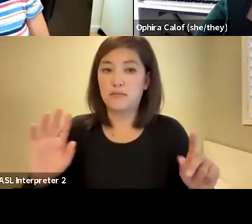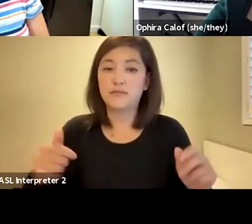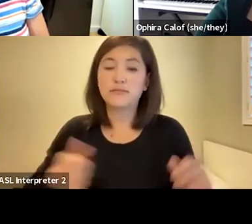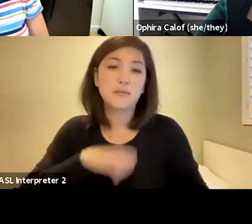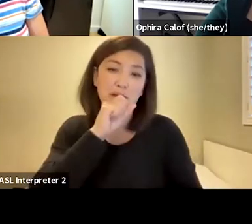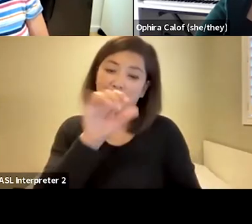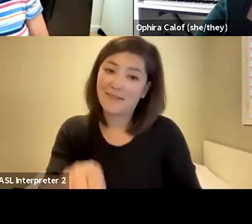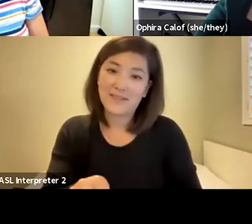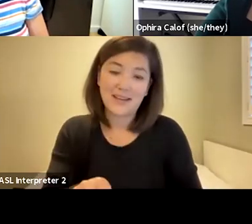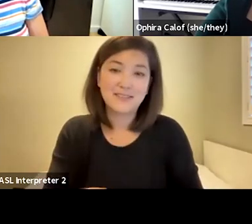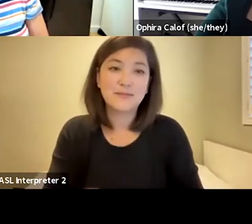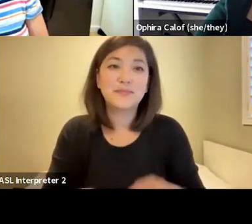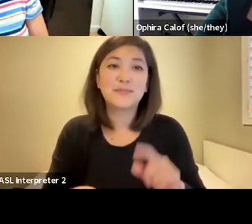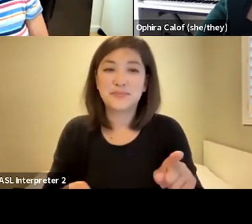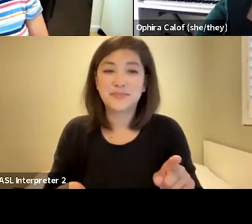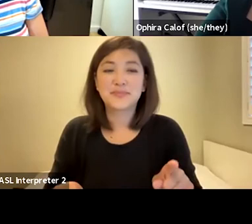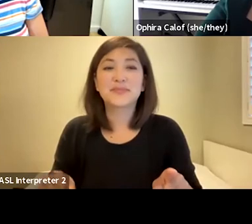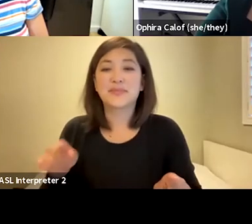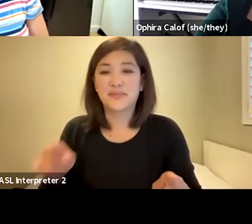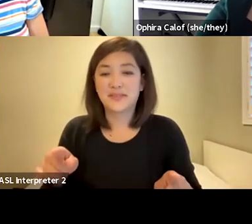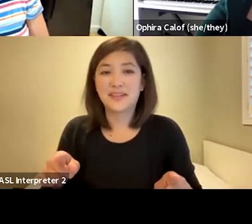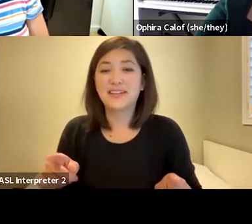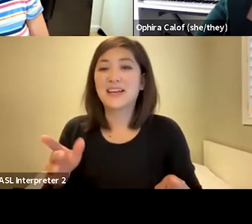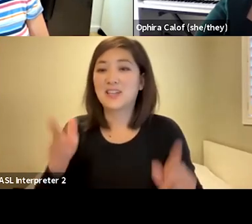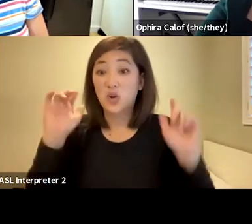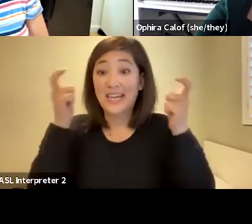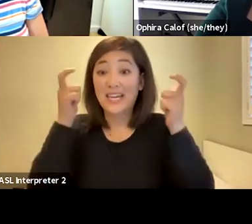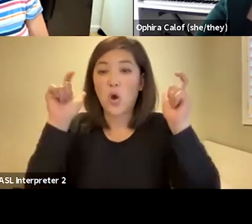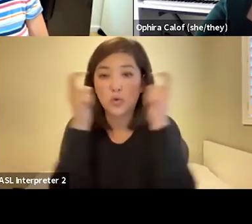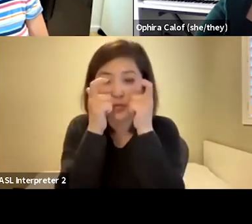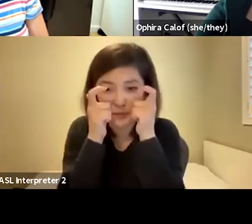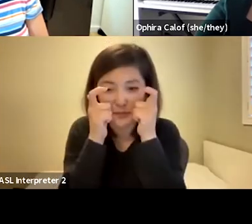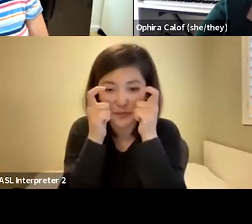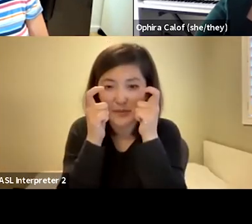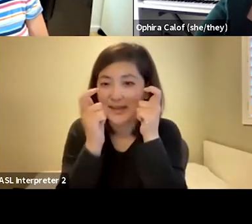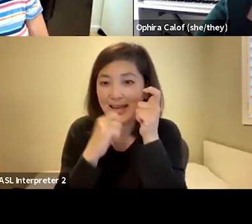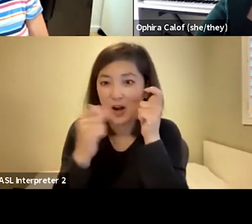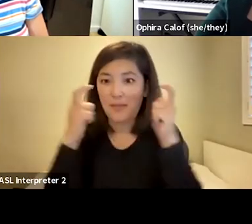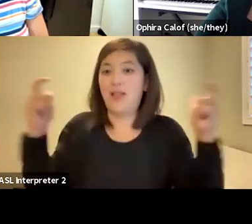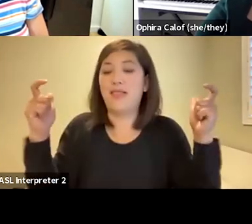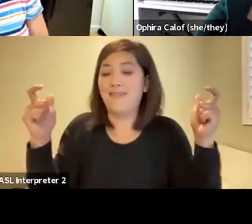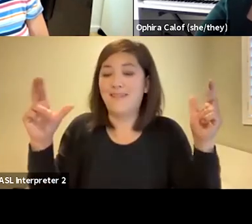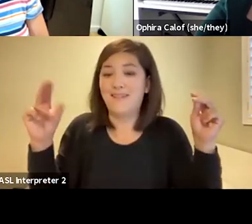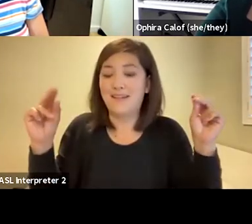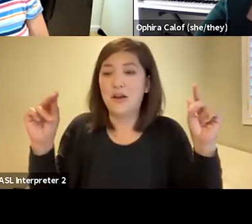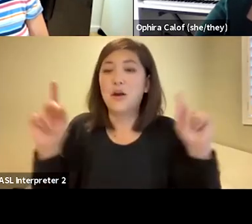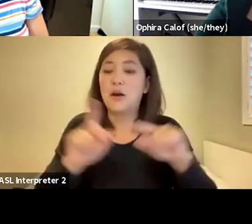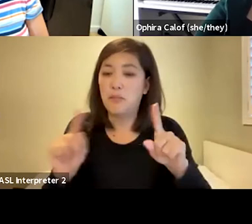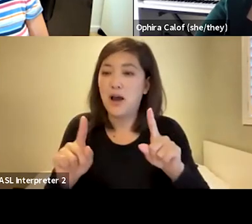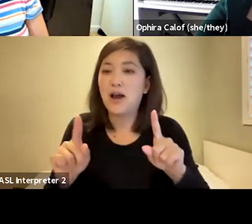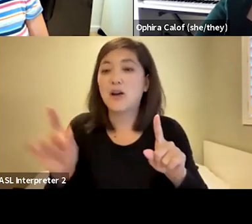that. Death to the ego and being able to, like being brave enough to do things outside of the